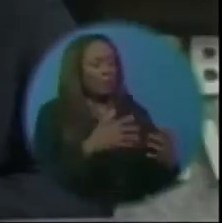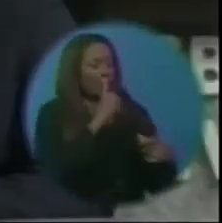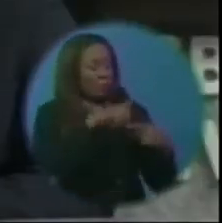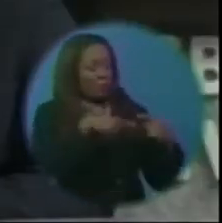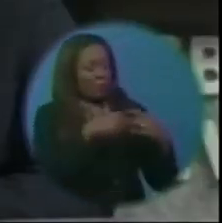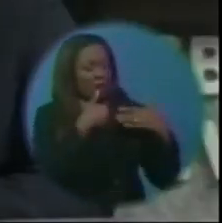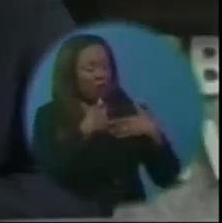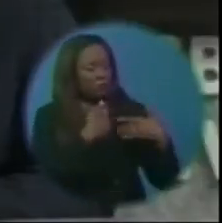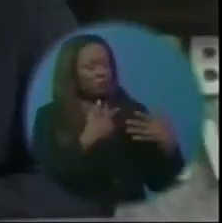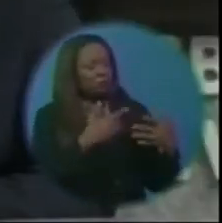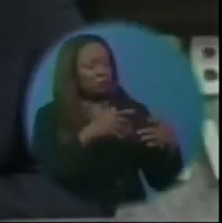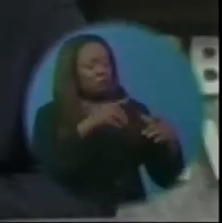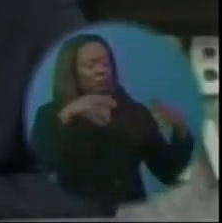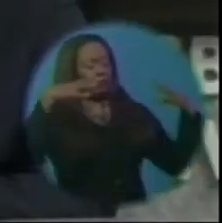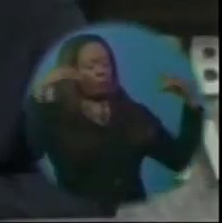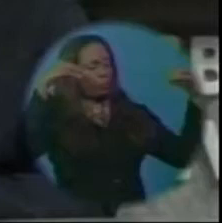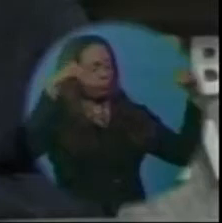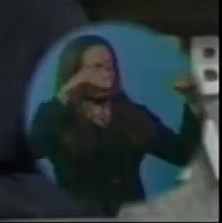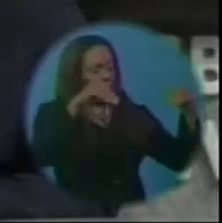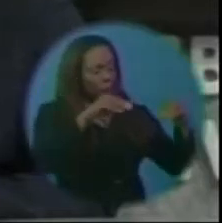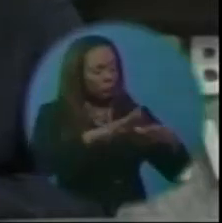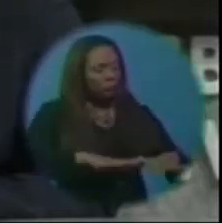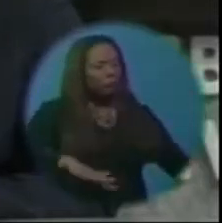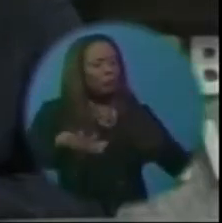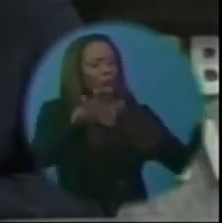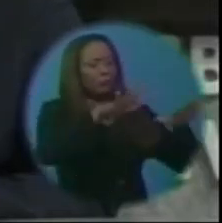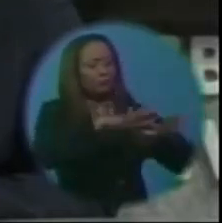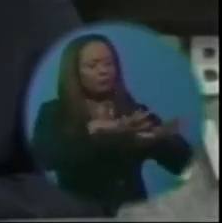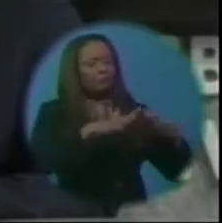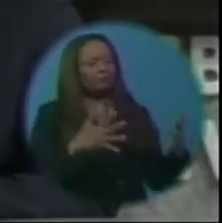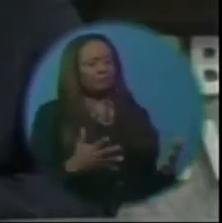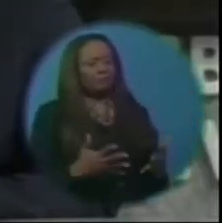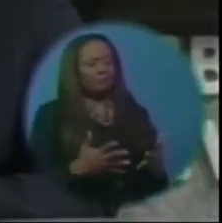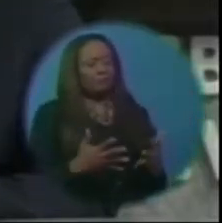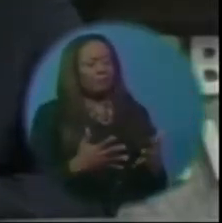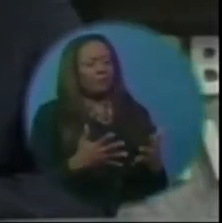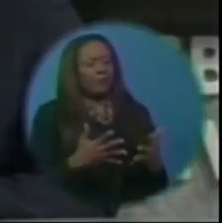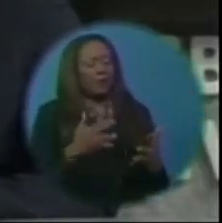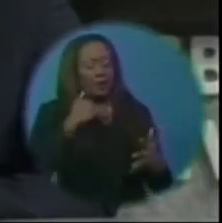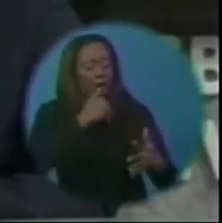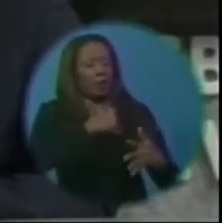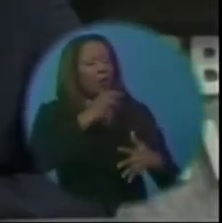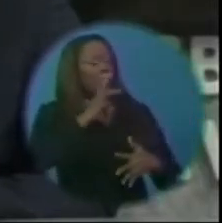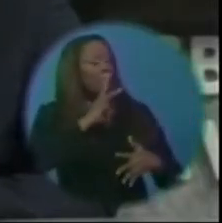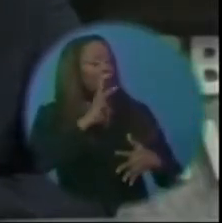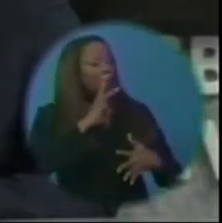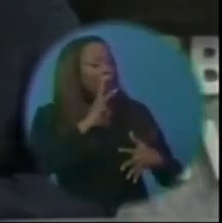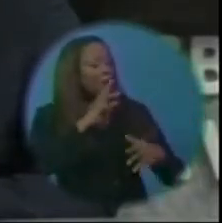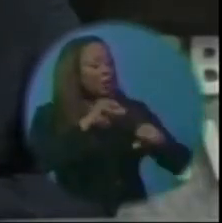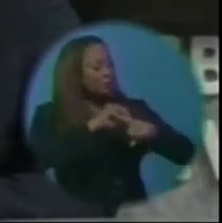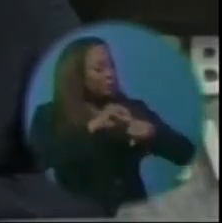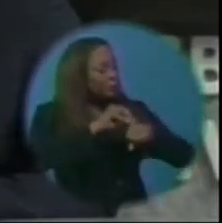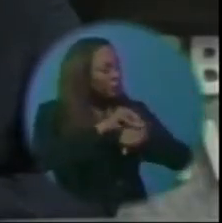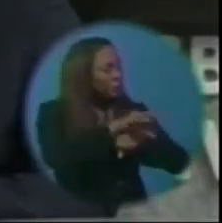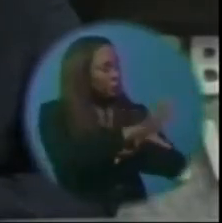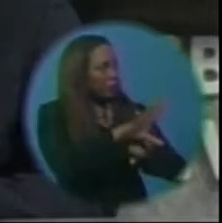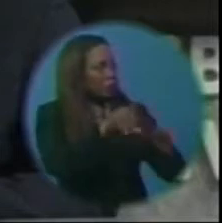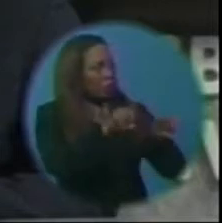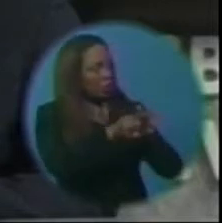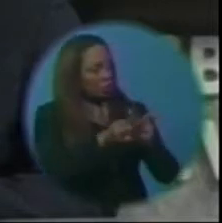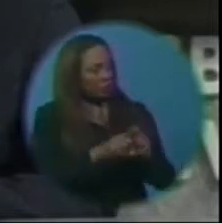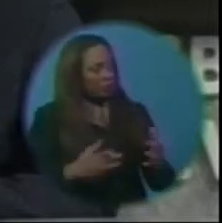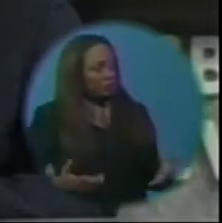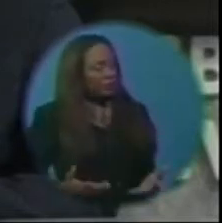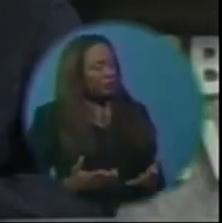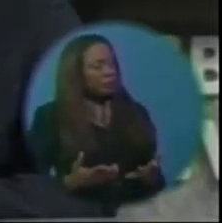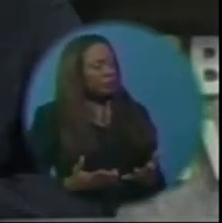electrical outages, particularly island-wide outages, our entire distribution system is typically affected, and it